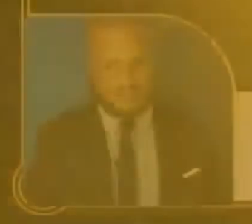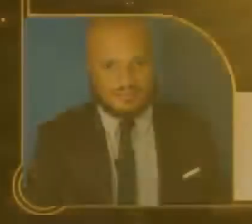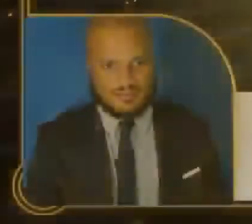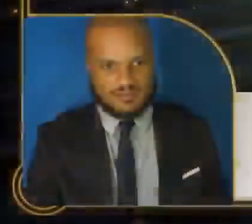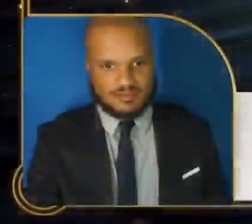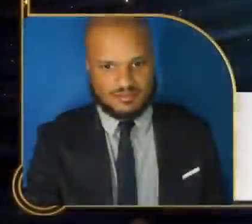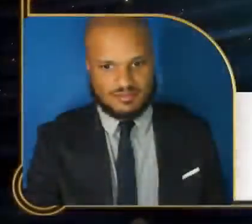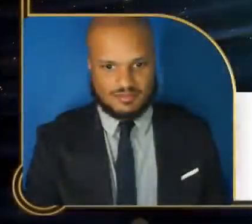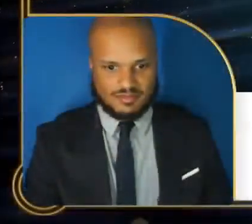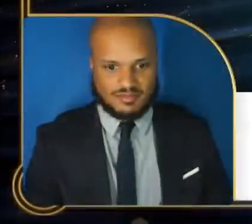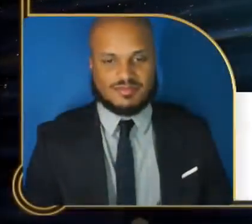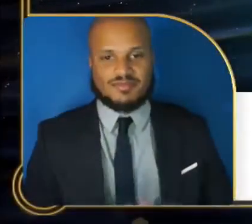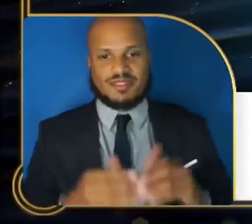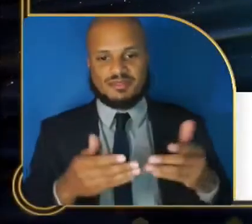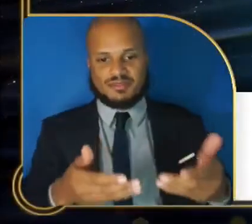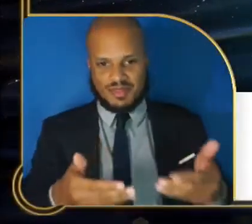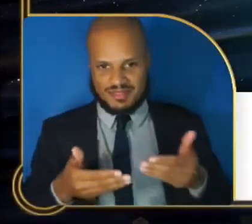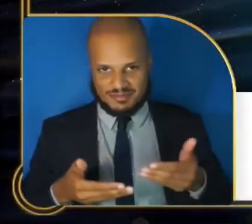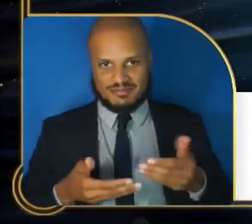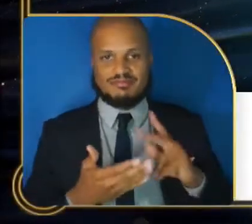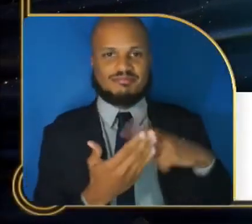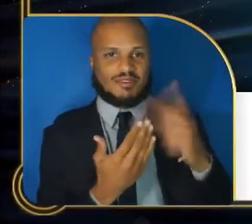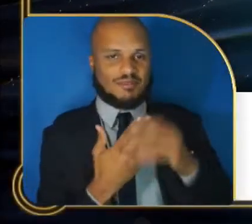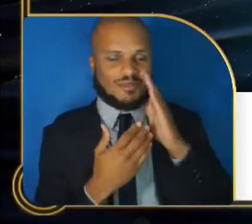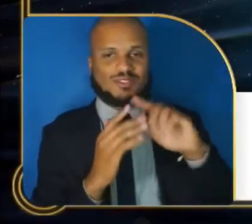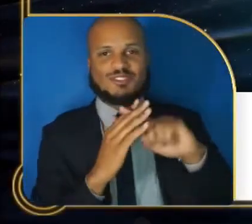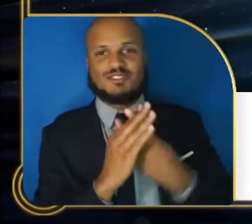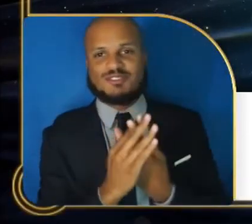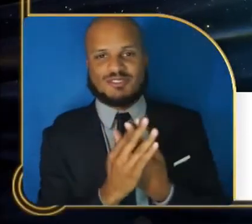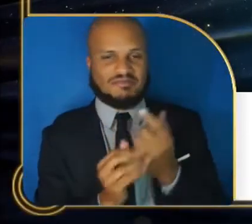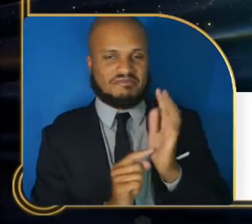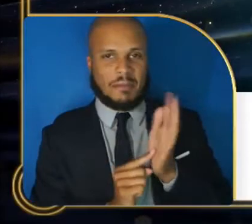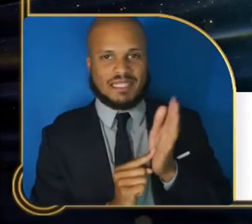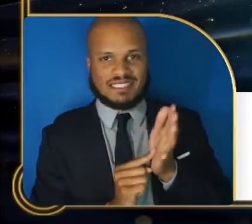Welcome. Our program will begin in 5 minutes.